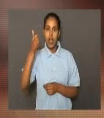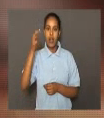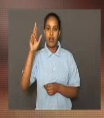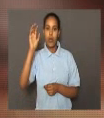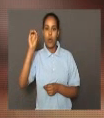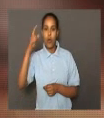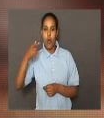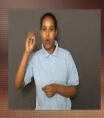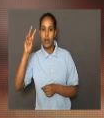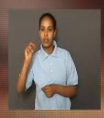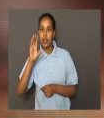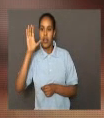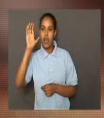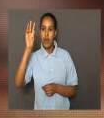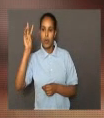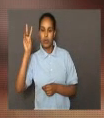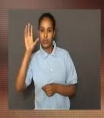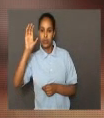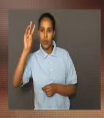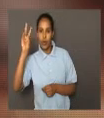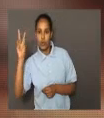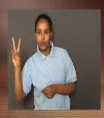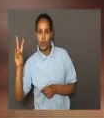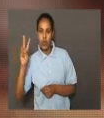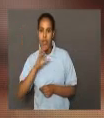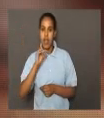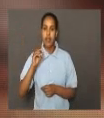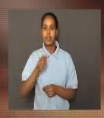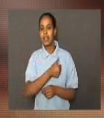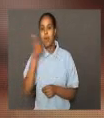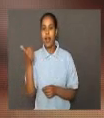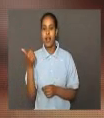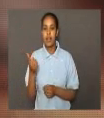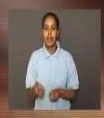argon, carbon dioxide, and several others.